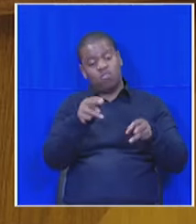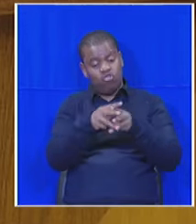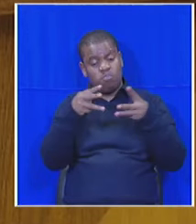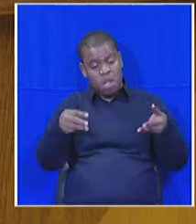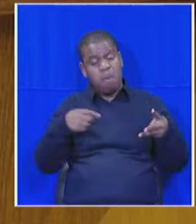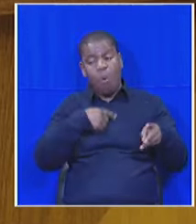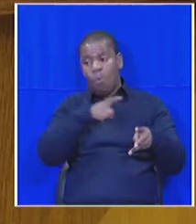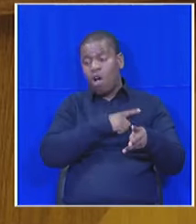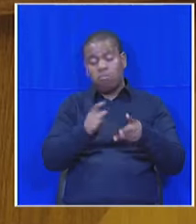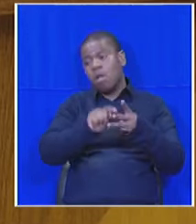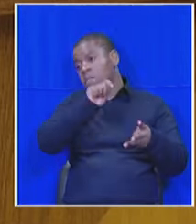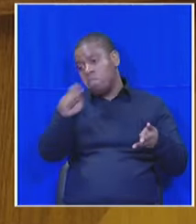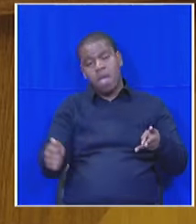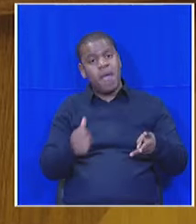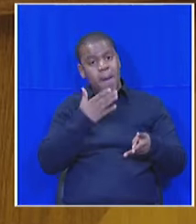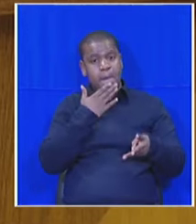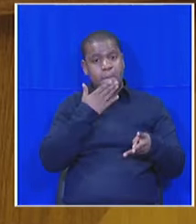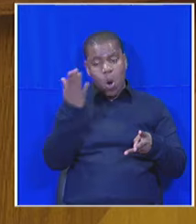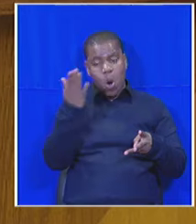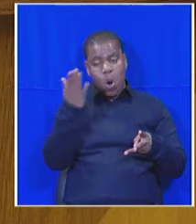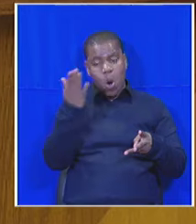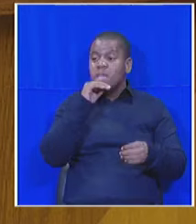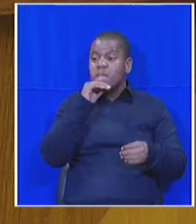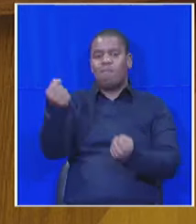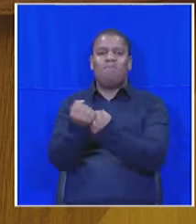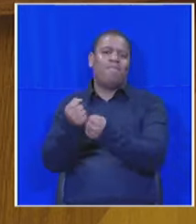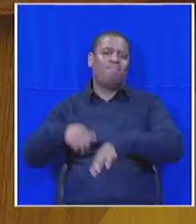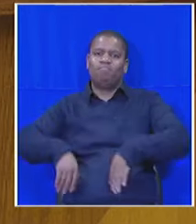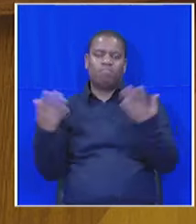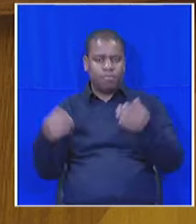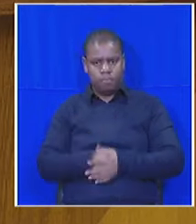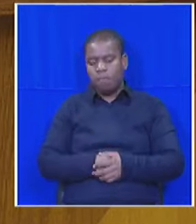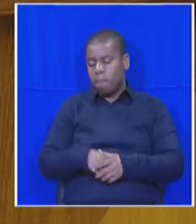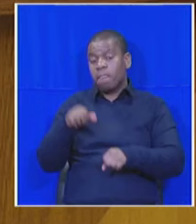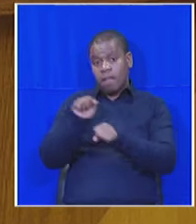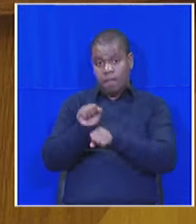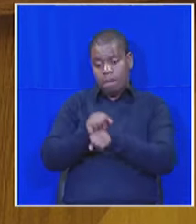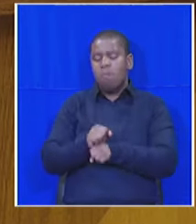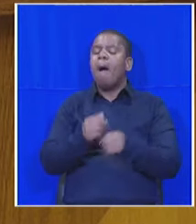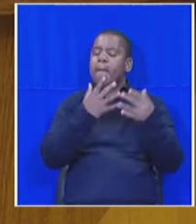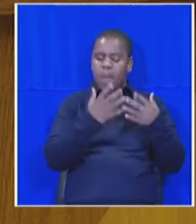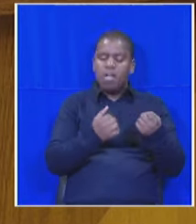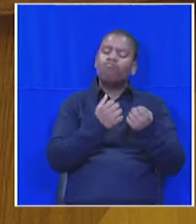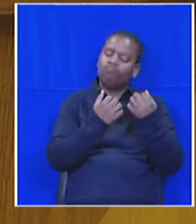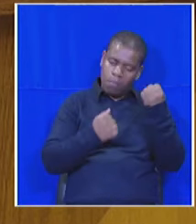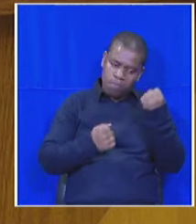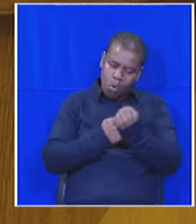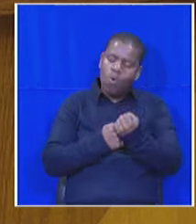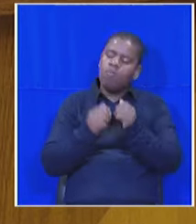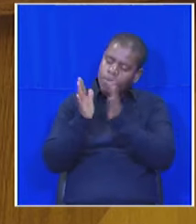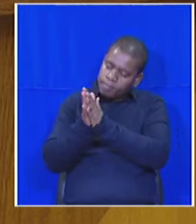Party believes that the department is doing a good job. We will support this budget. We call on you,